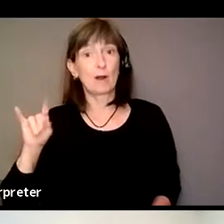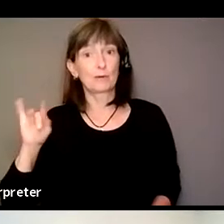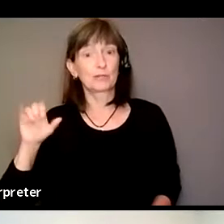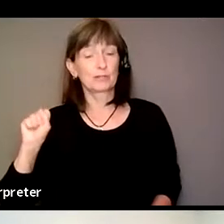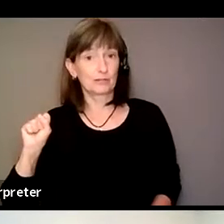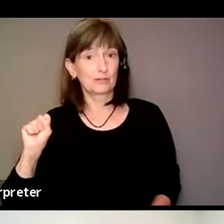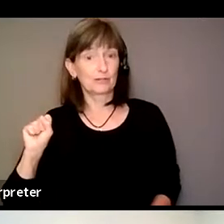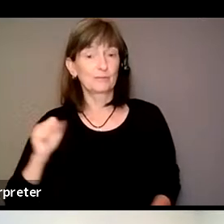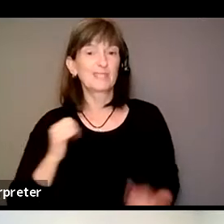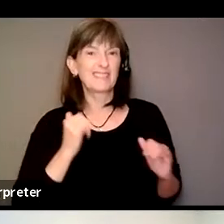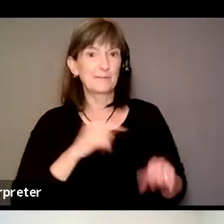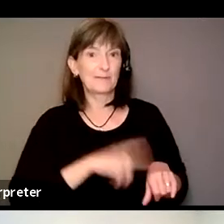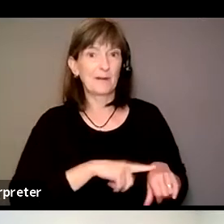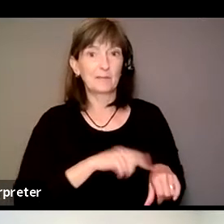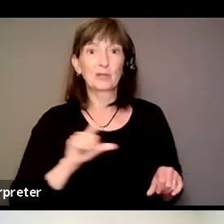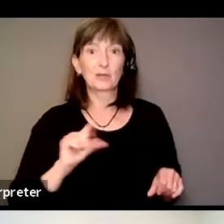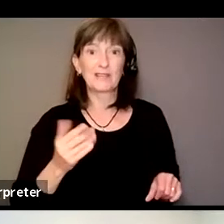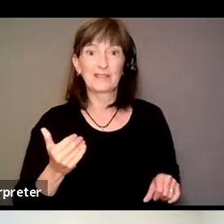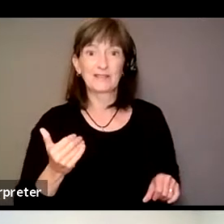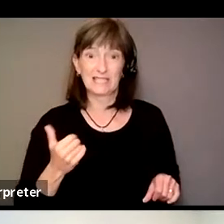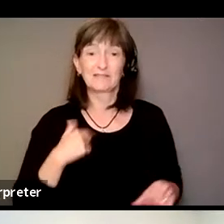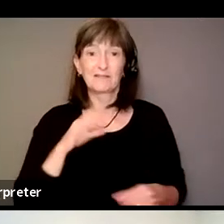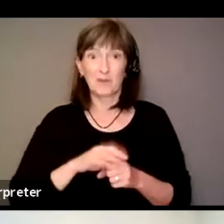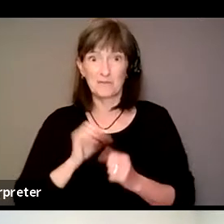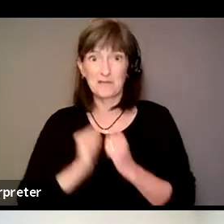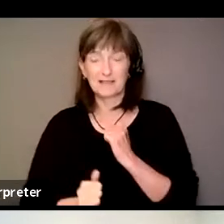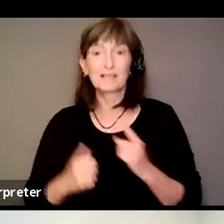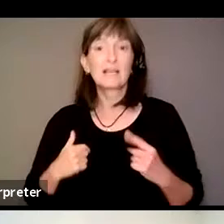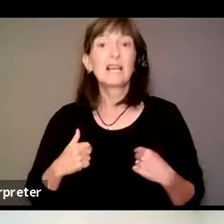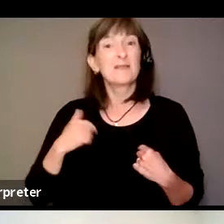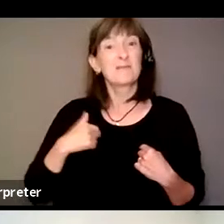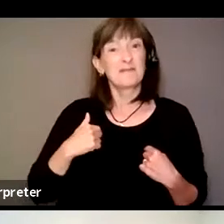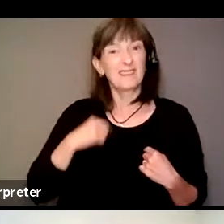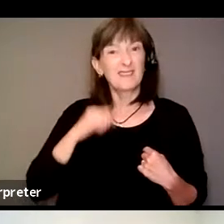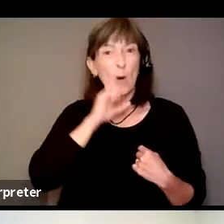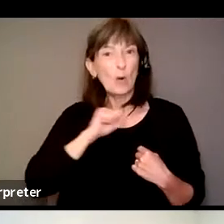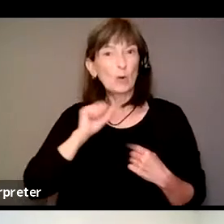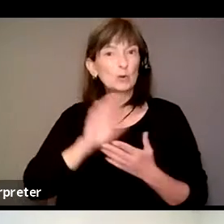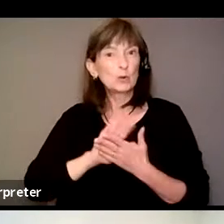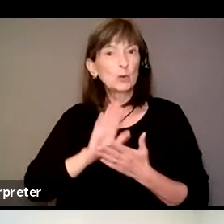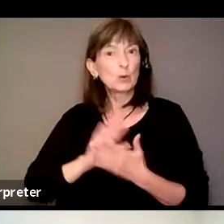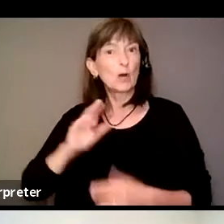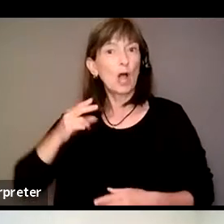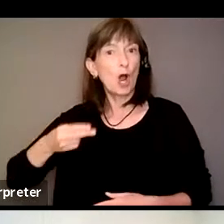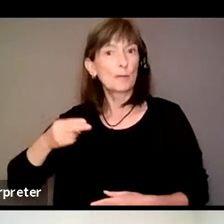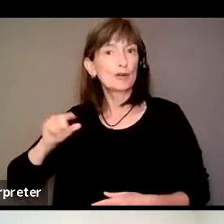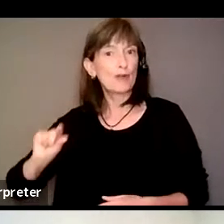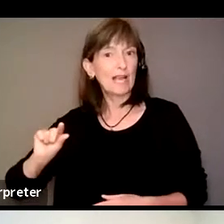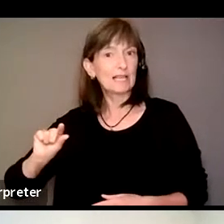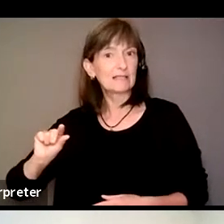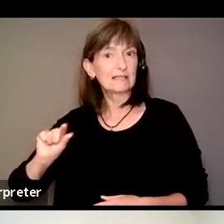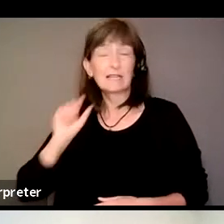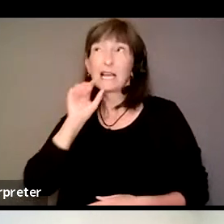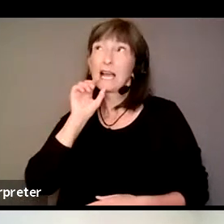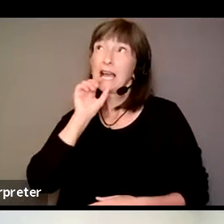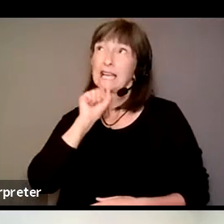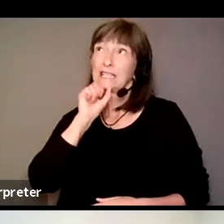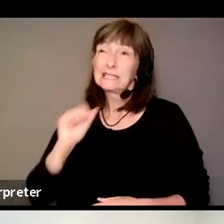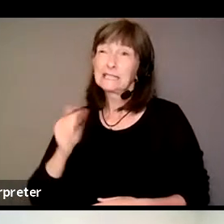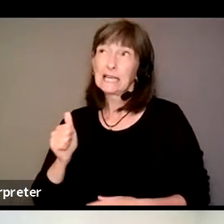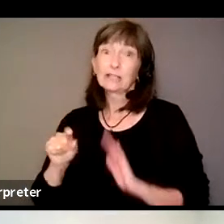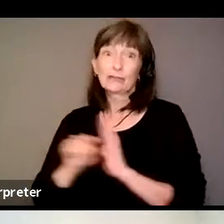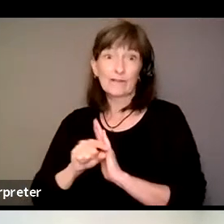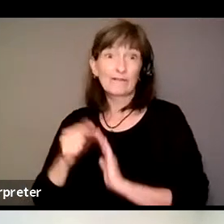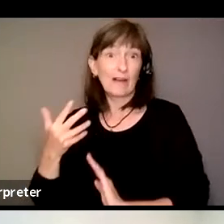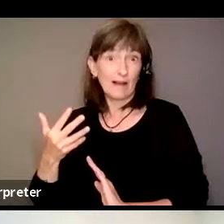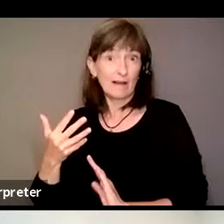child. I remember I was actually attending school at the old St. Columba School in Harbour Grace. I was 10 in grade 5. When a